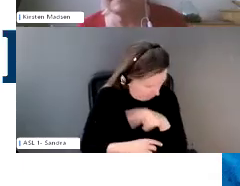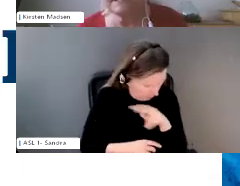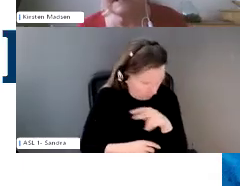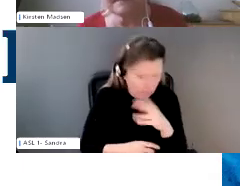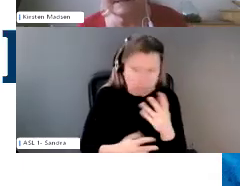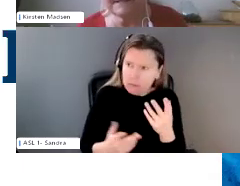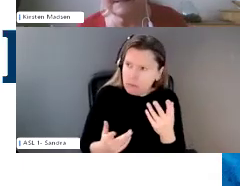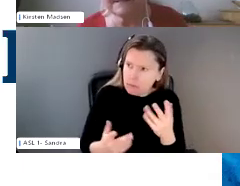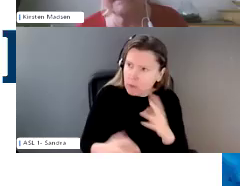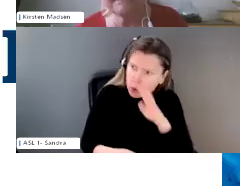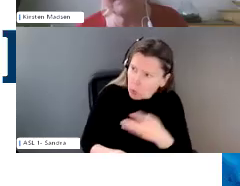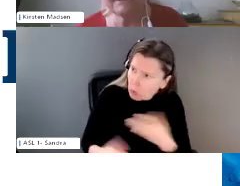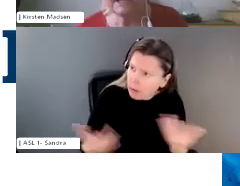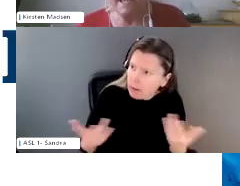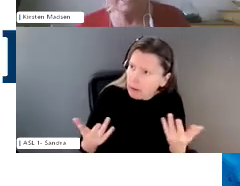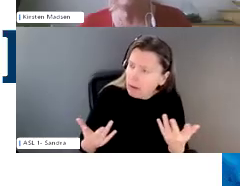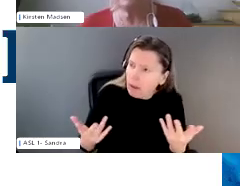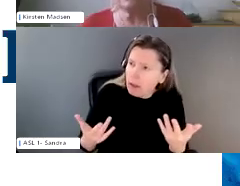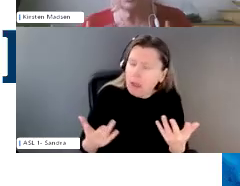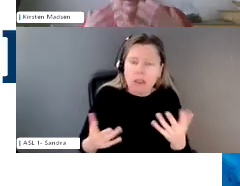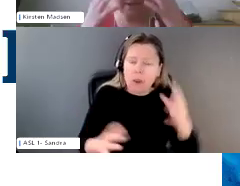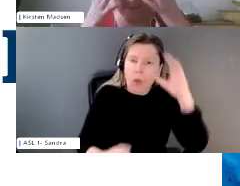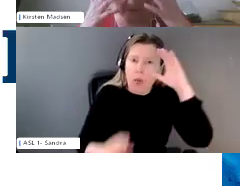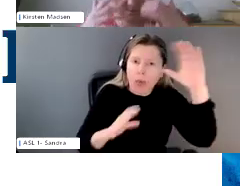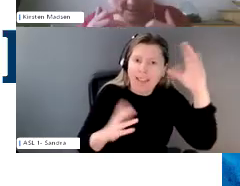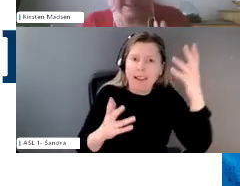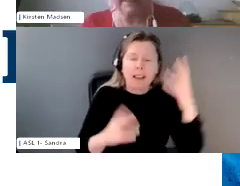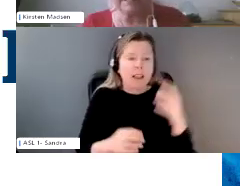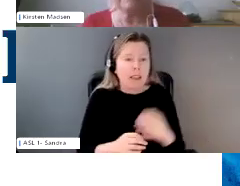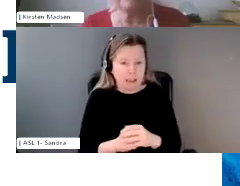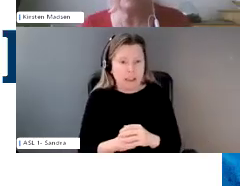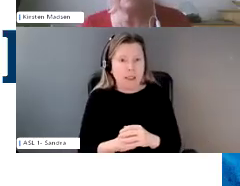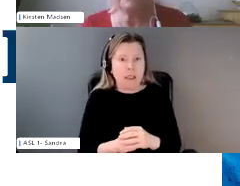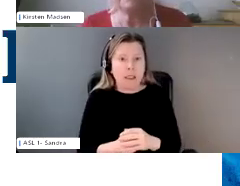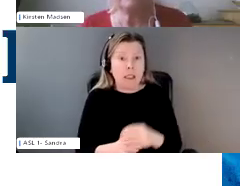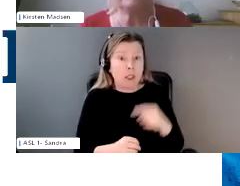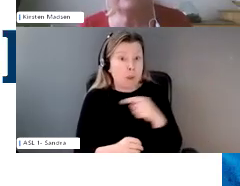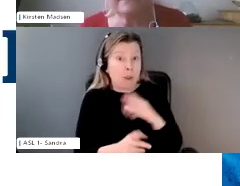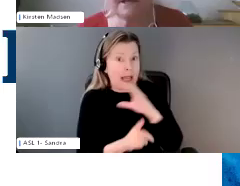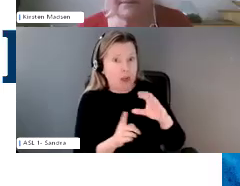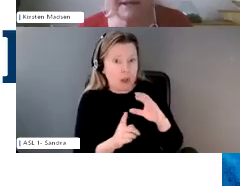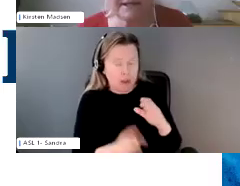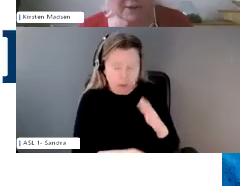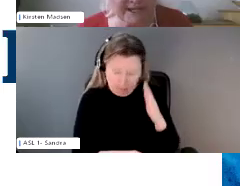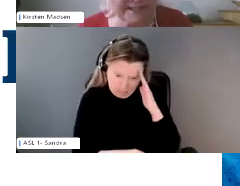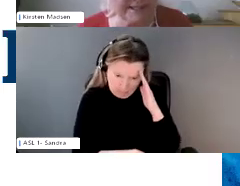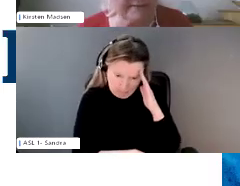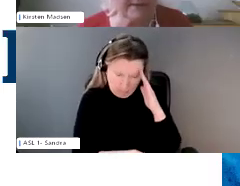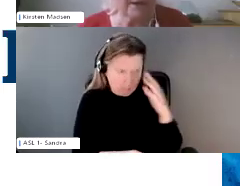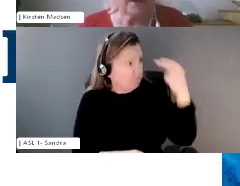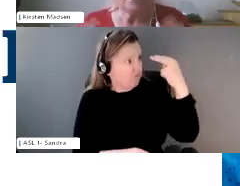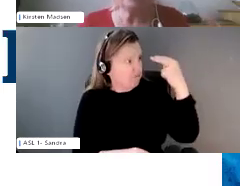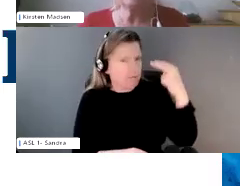saying is being dismissed. And in the culture where you don't look somebody in the eye, they'll think you're being